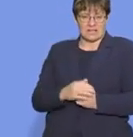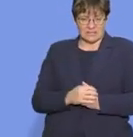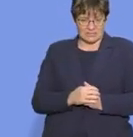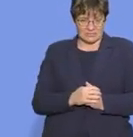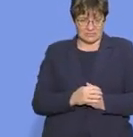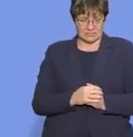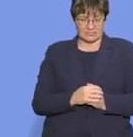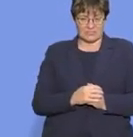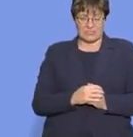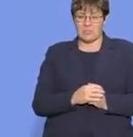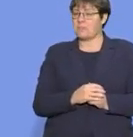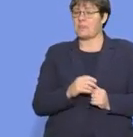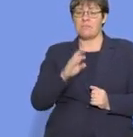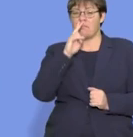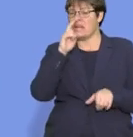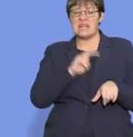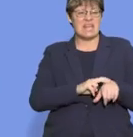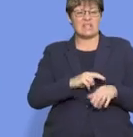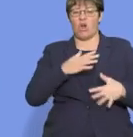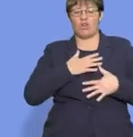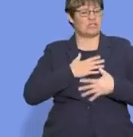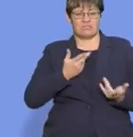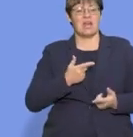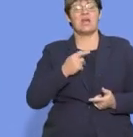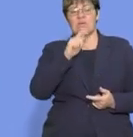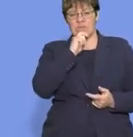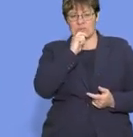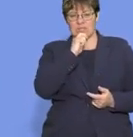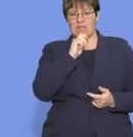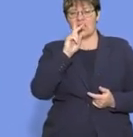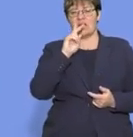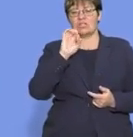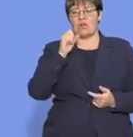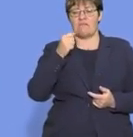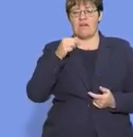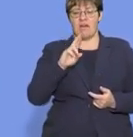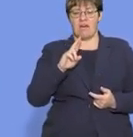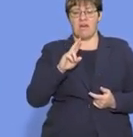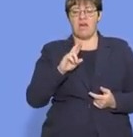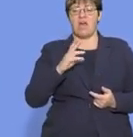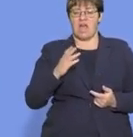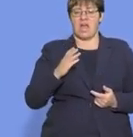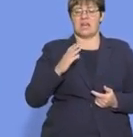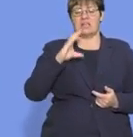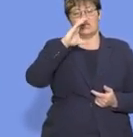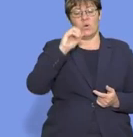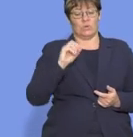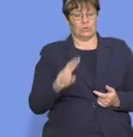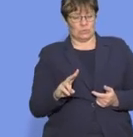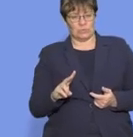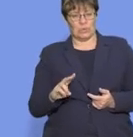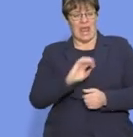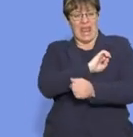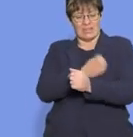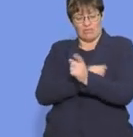simple bacteria which don't need oxygen. They use sulfur, carbon dioxide, and energy from the hot